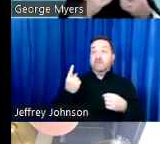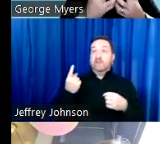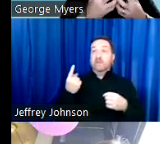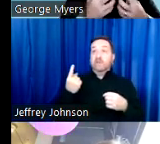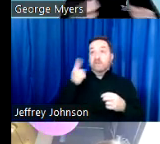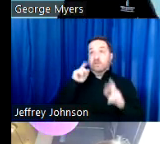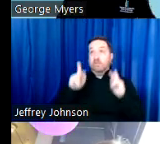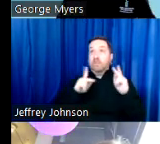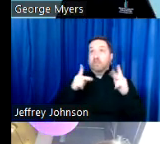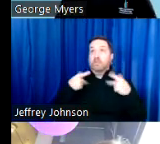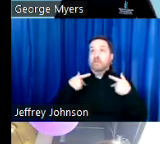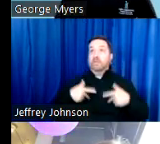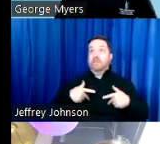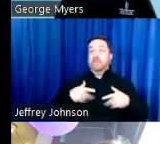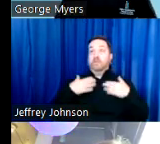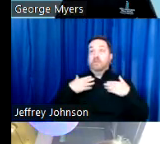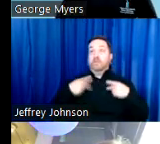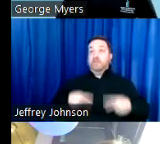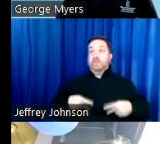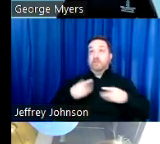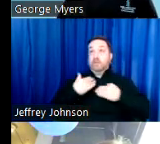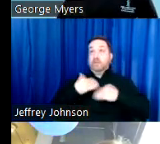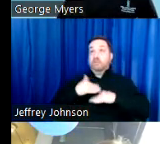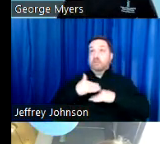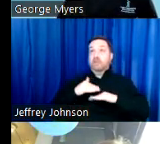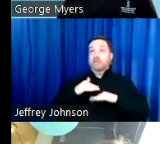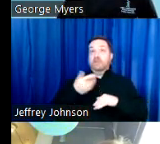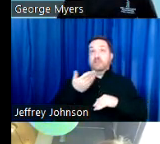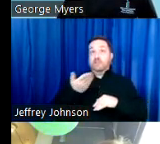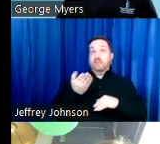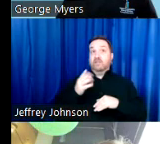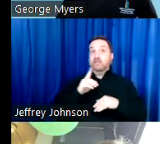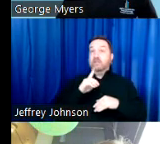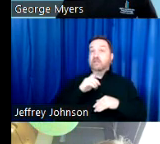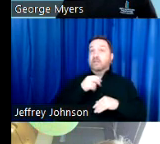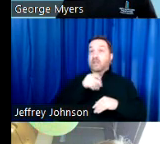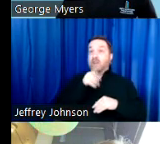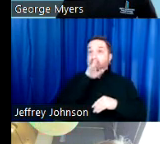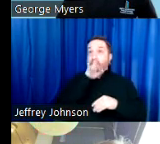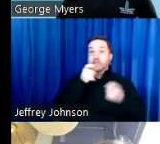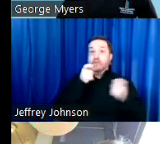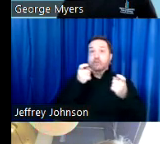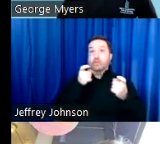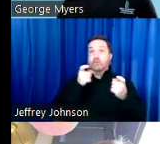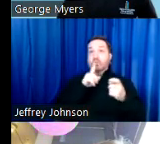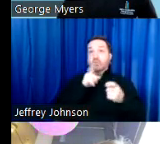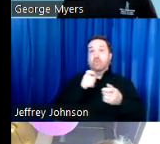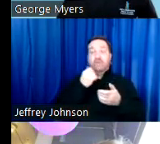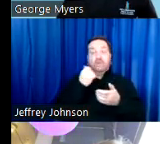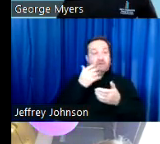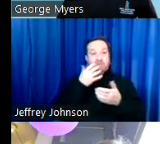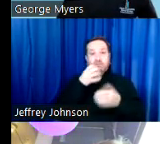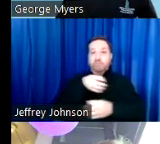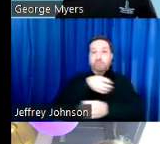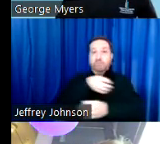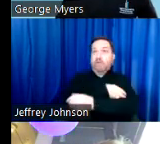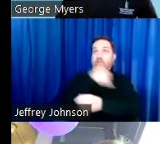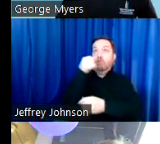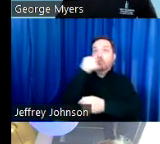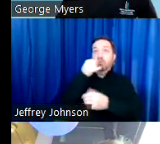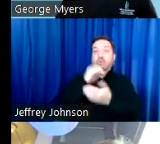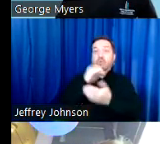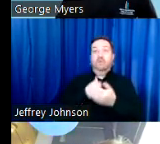with physical limitations, these devices and the voice control they have can be really, really powerful.